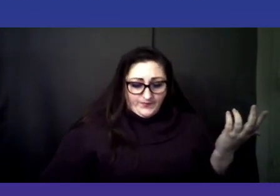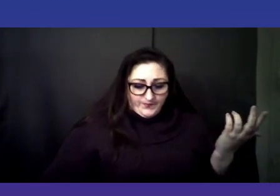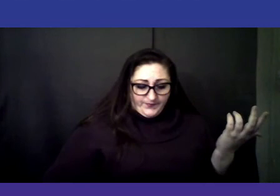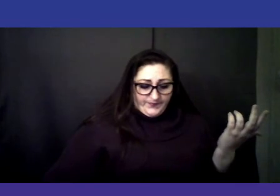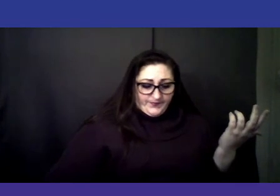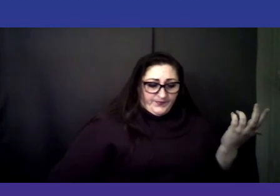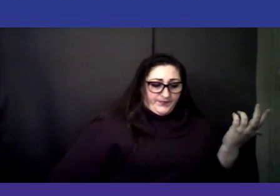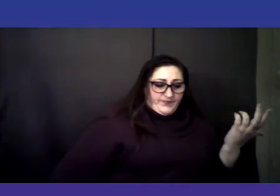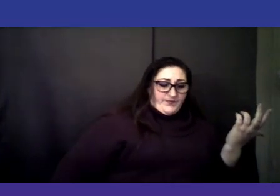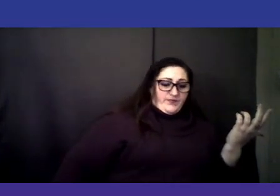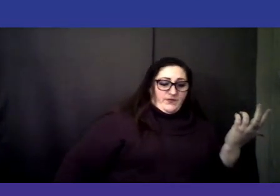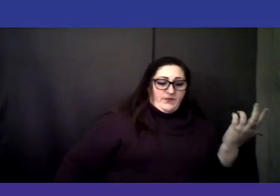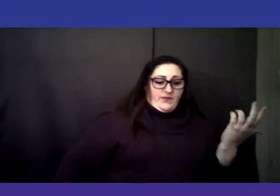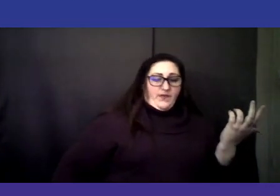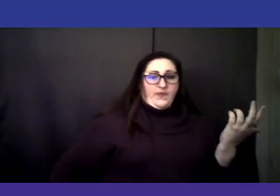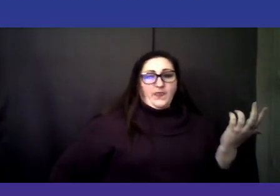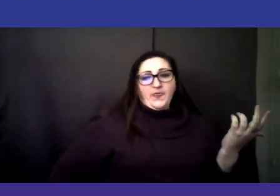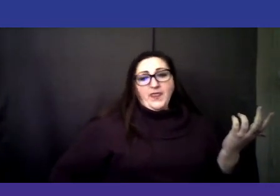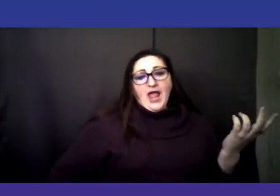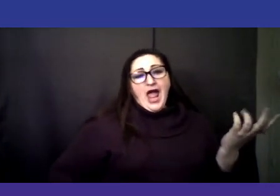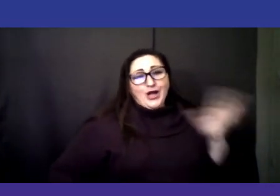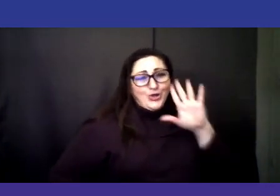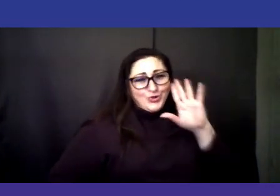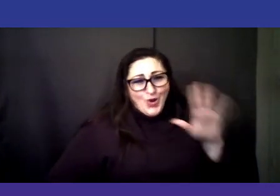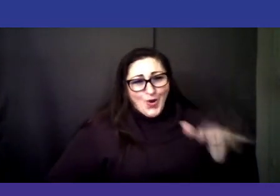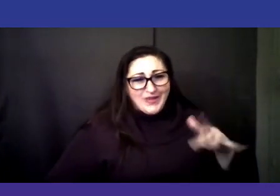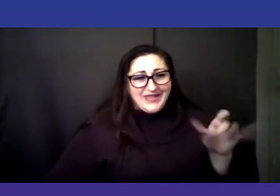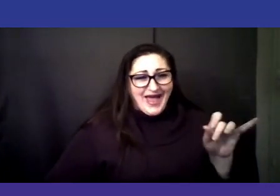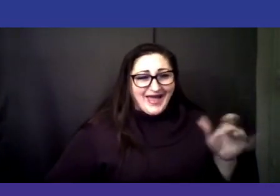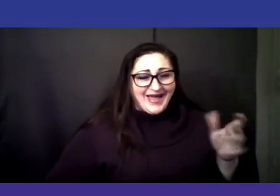like a, you know, like